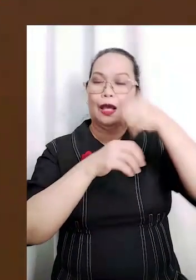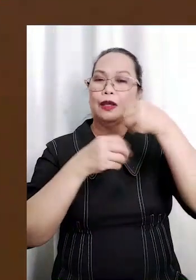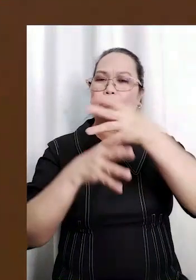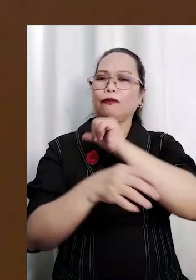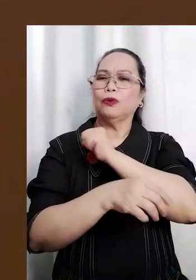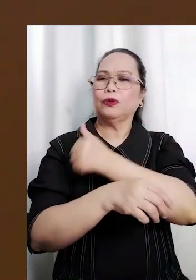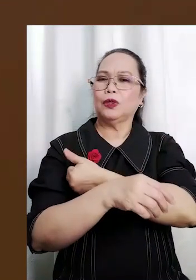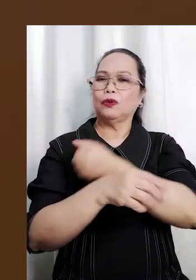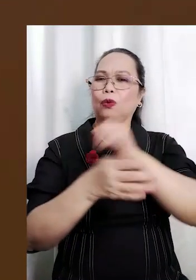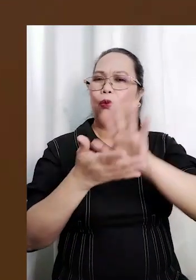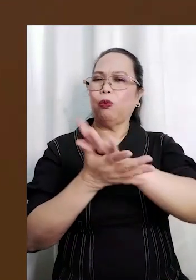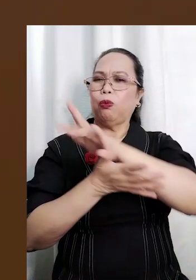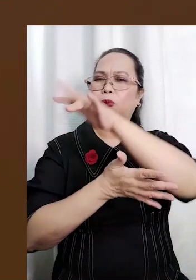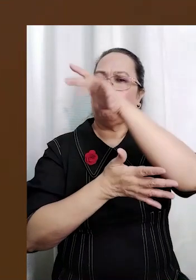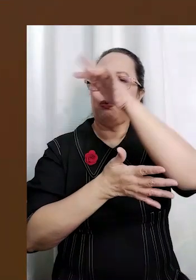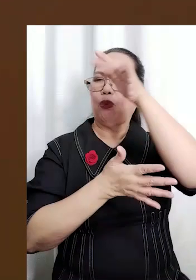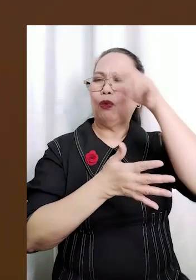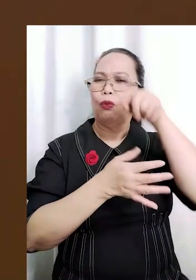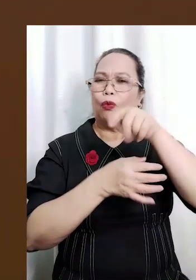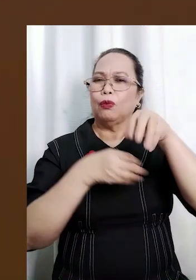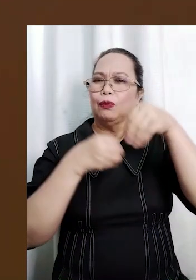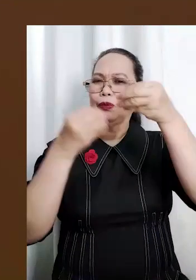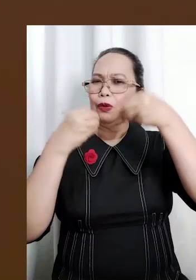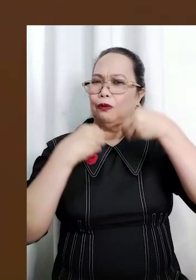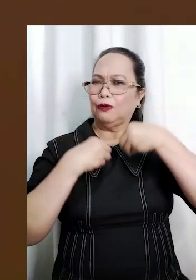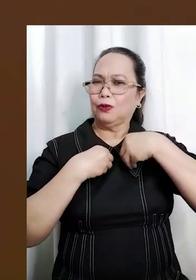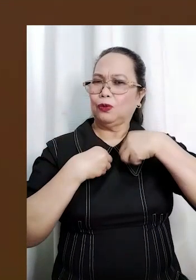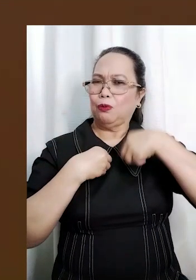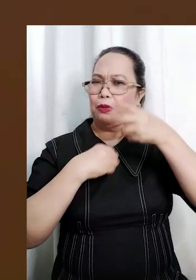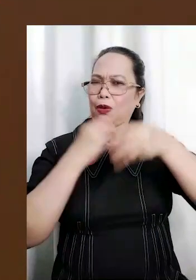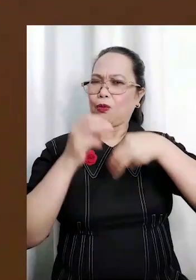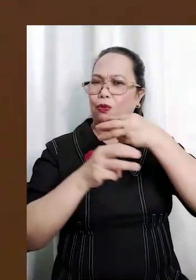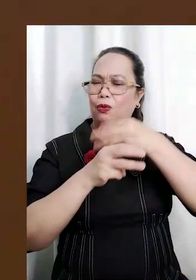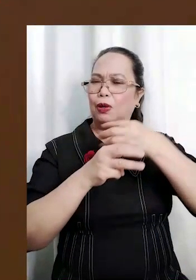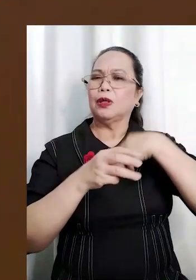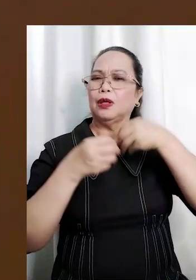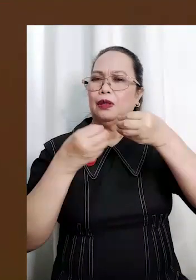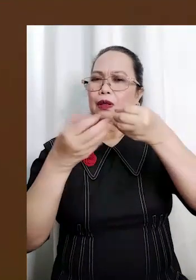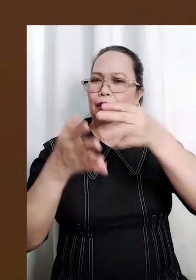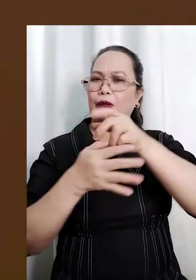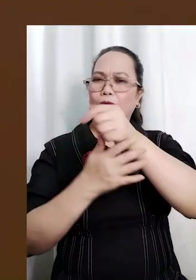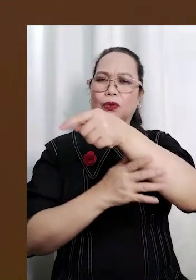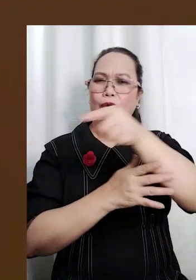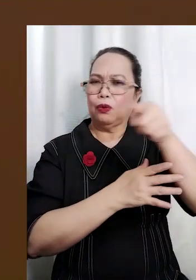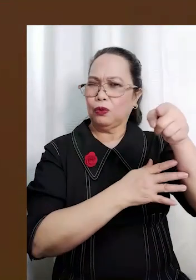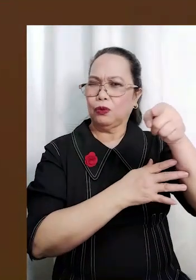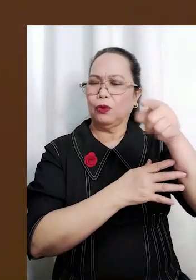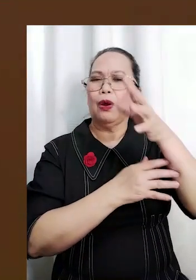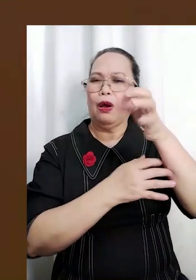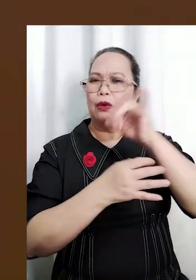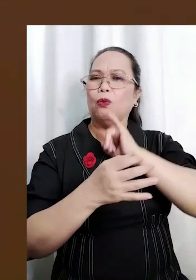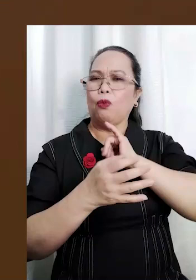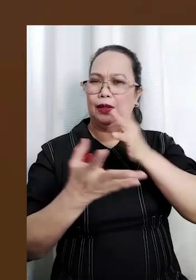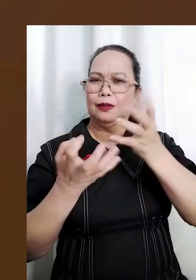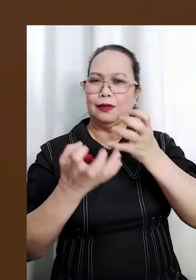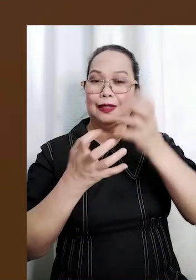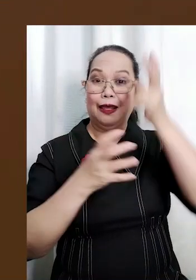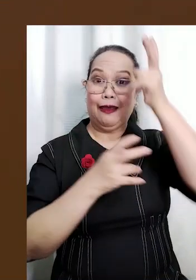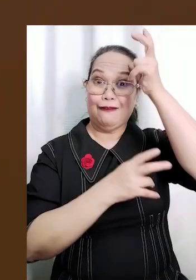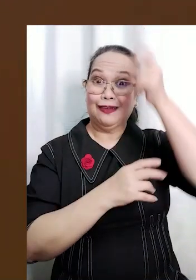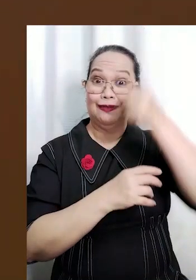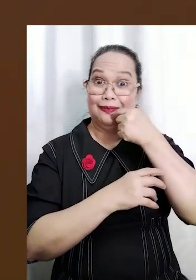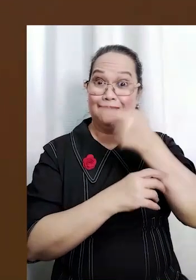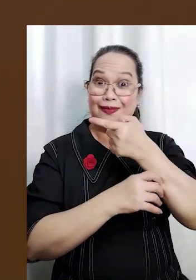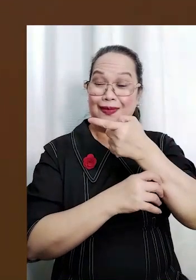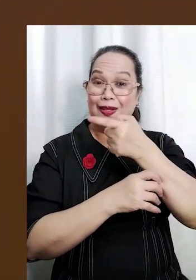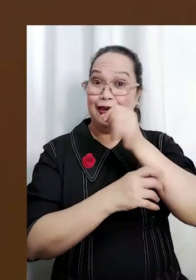their authority and splendor, for it has been given to me, and I can give it to anyone I want to. So